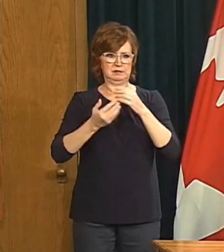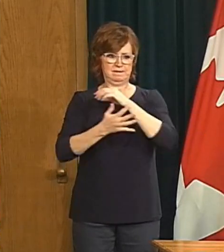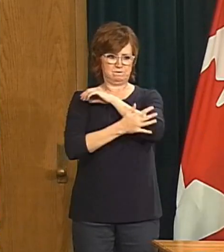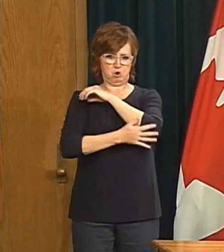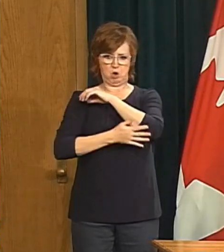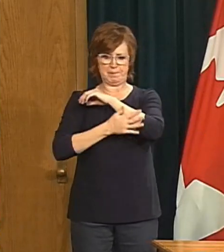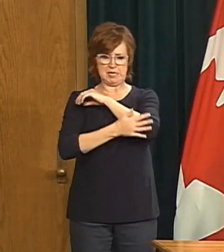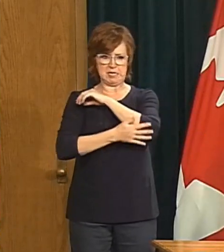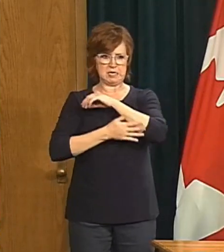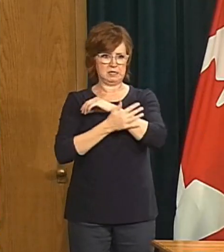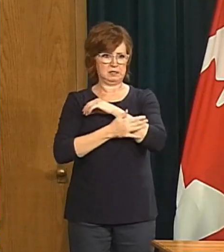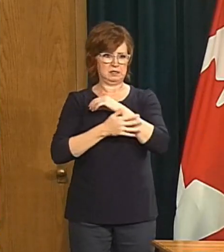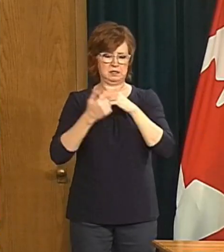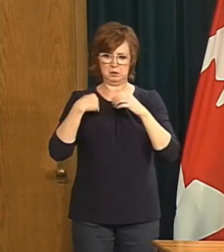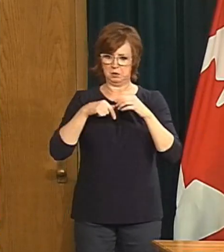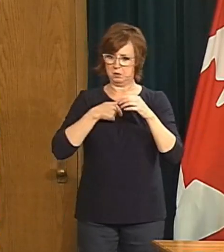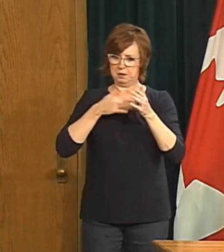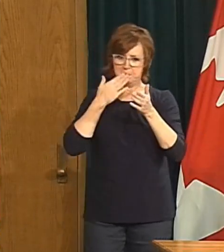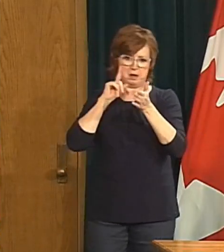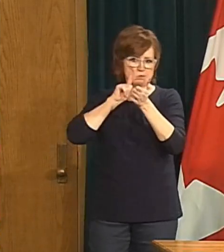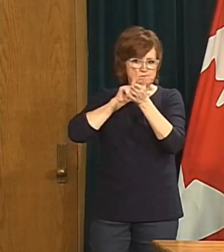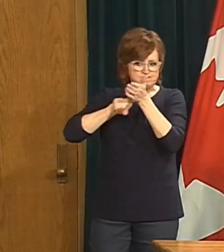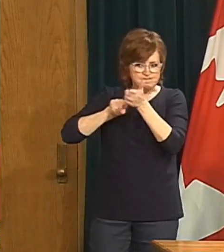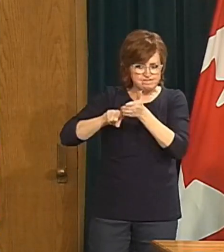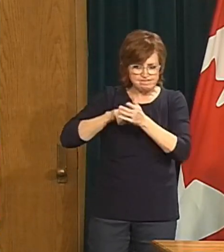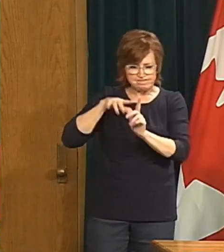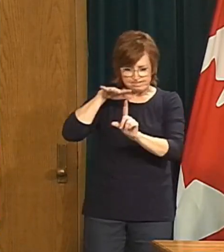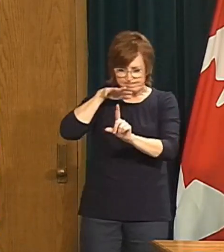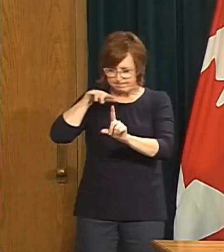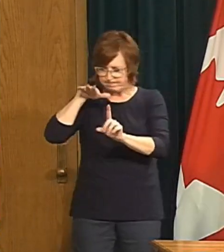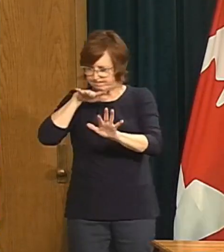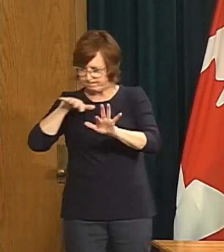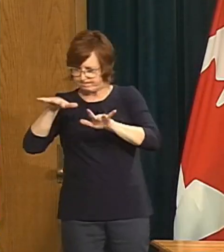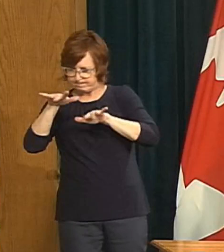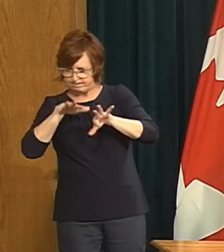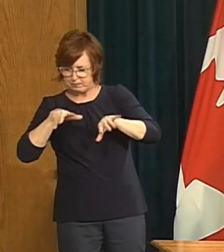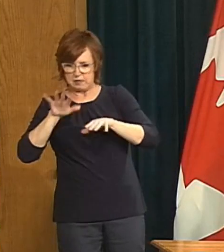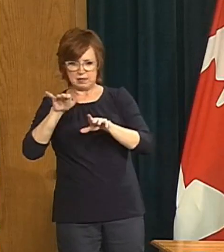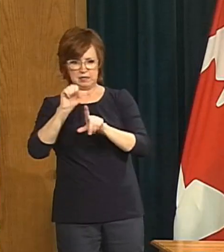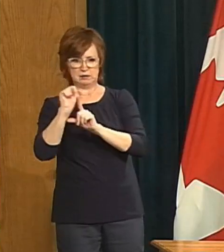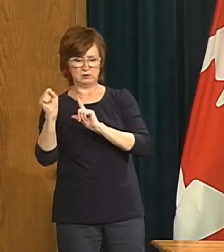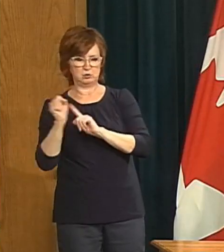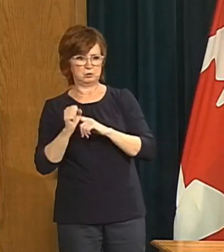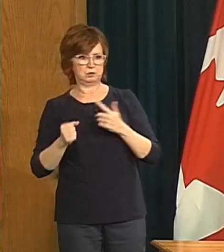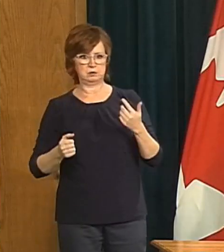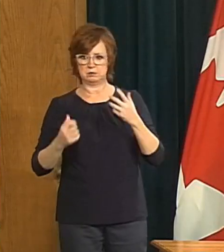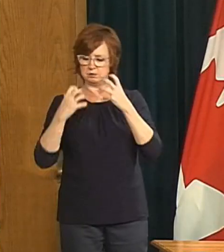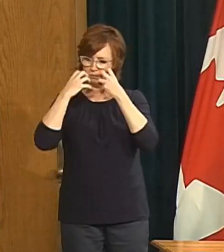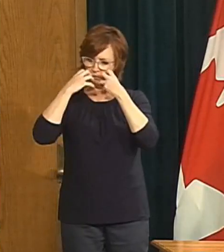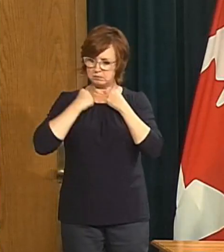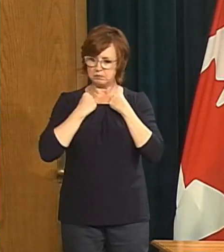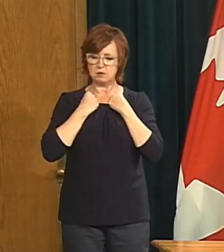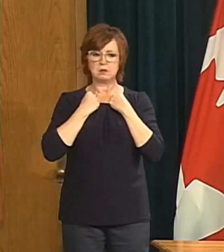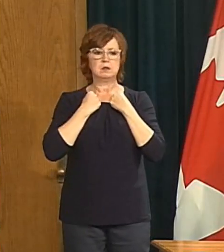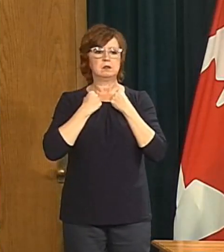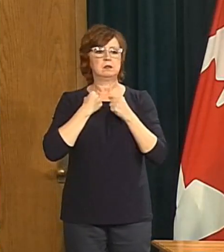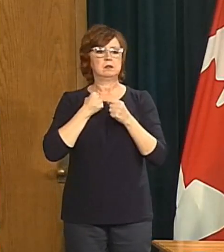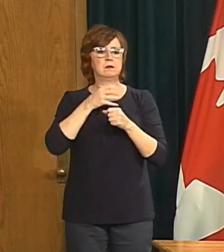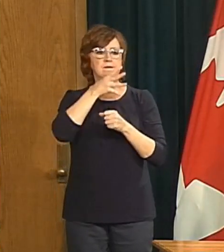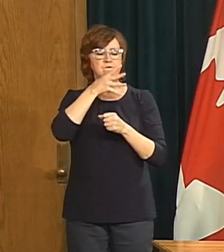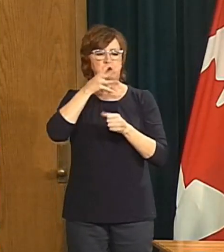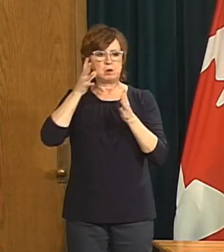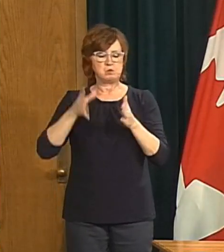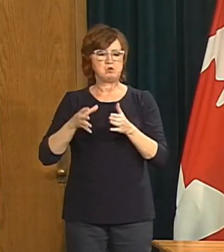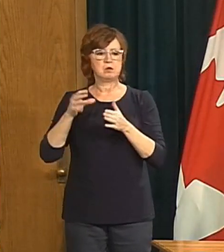will, with our testing and our contact tracing to ensure that we are making every effort to protect our ag producers and those that are working